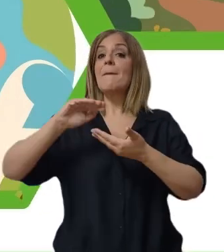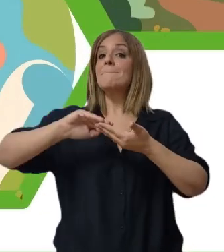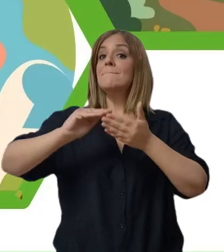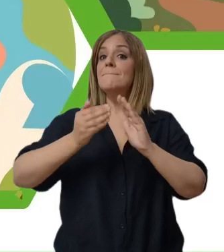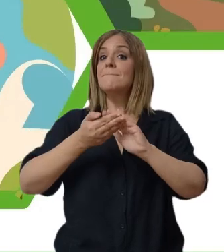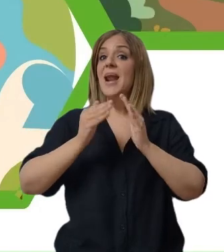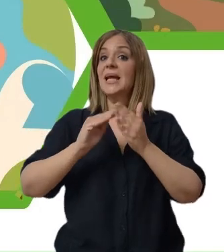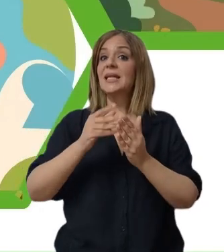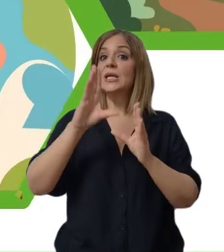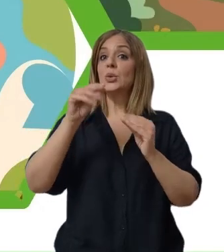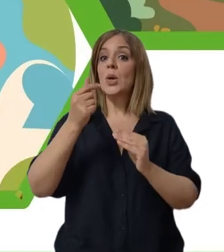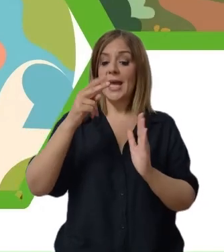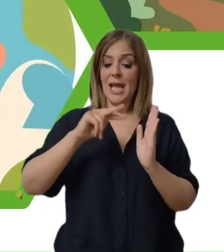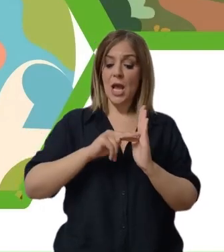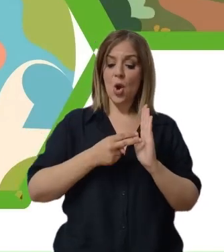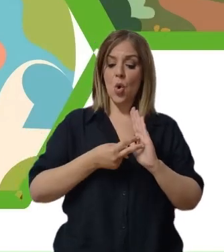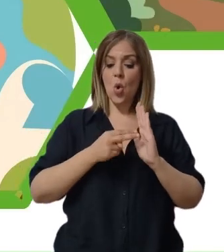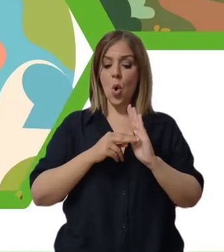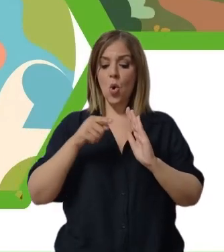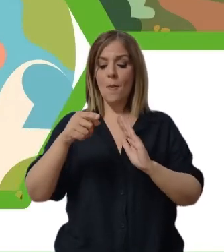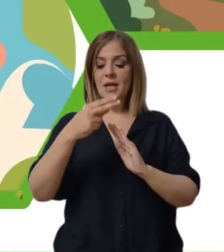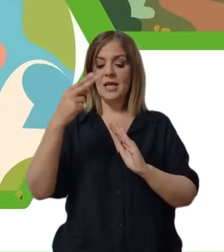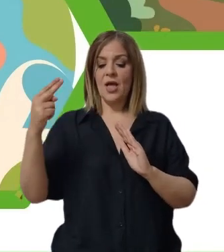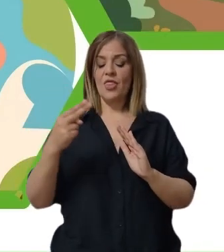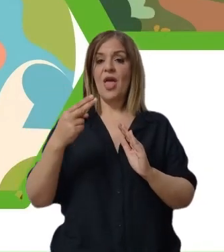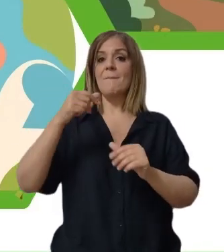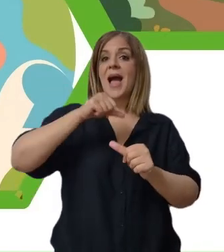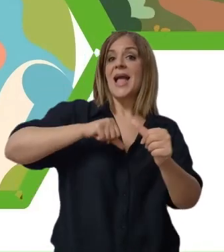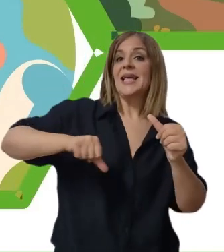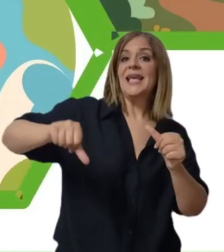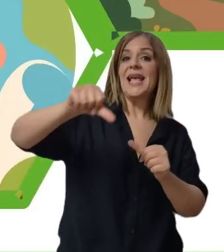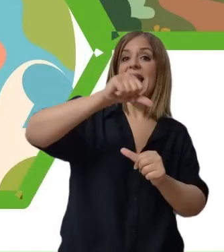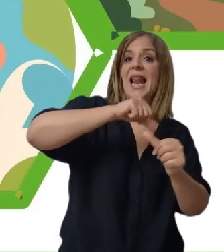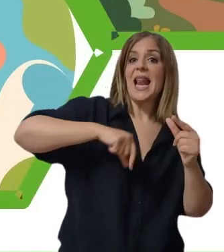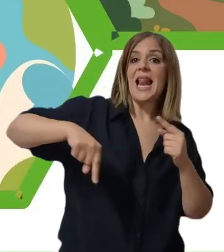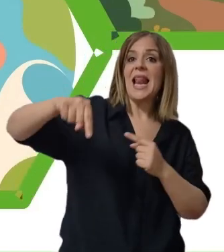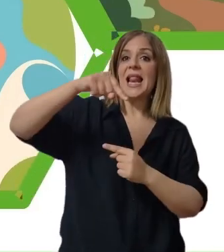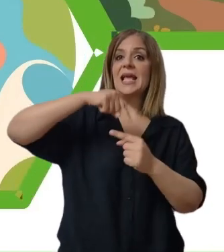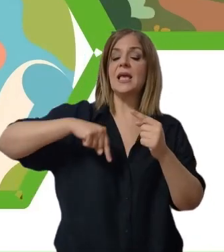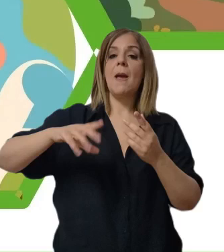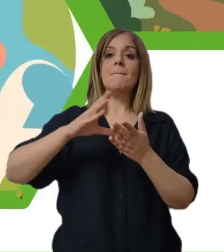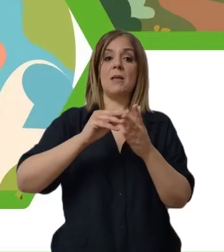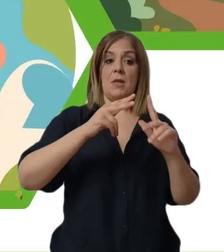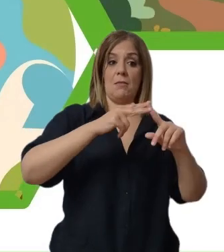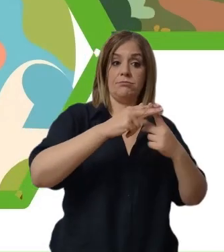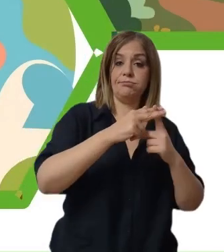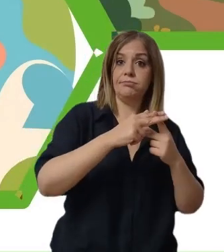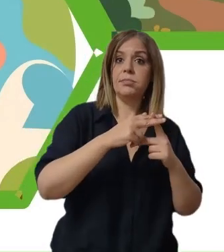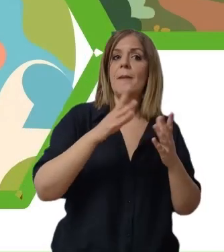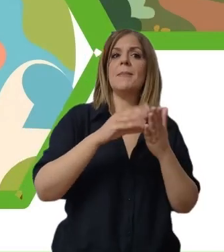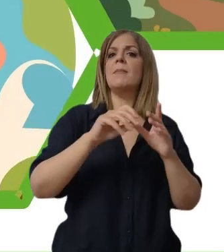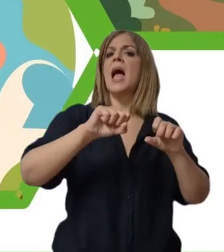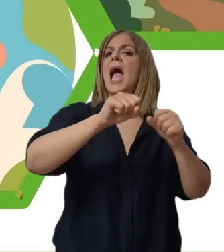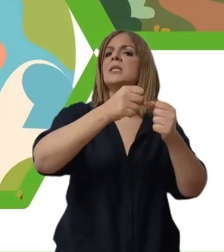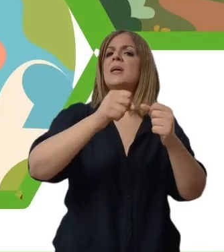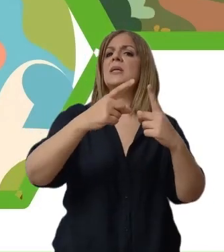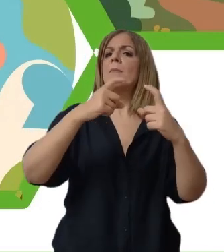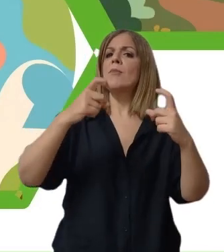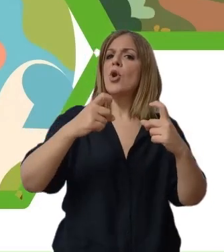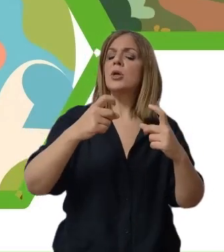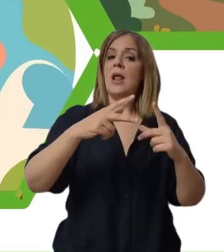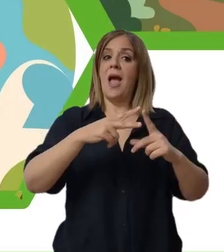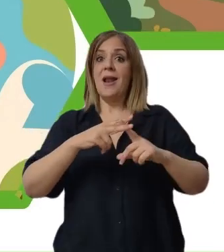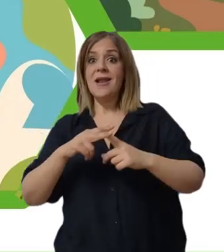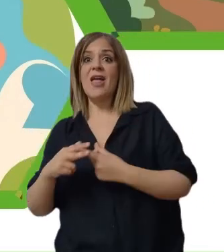is another practice of sustainability. For example, by repairing our broken items rather than